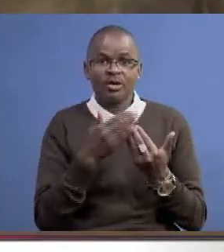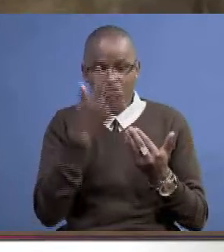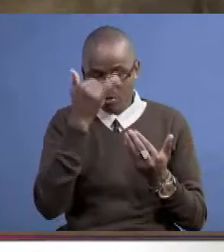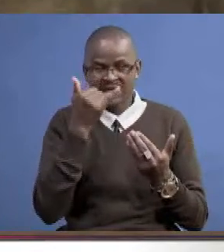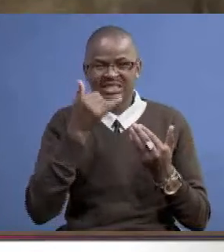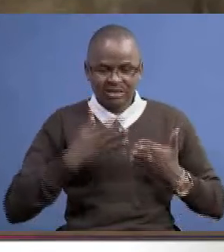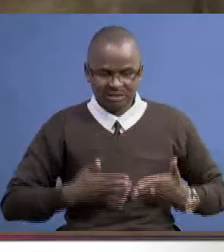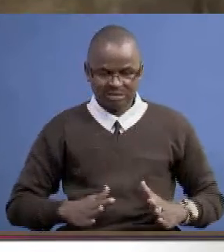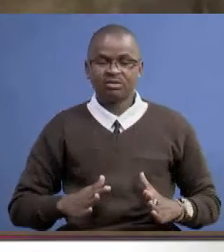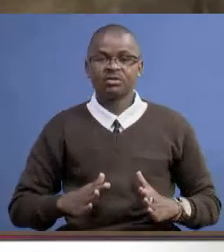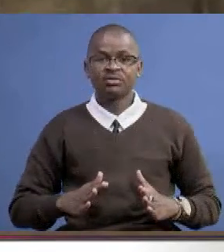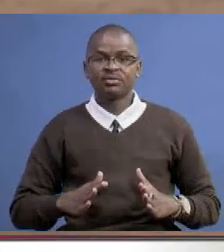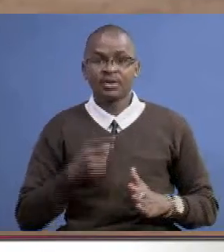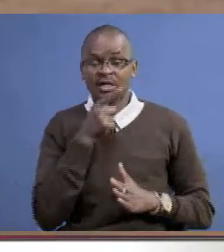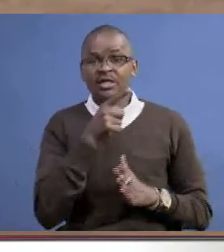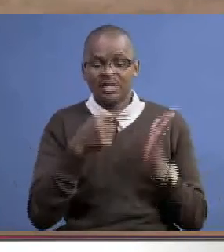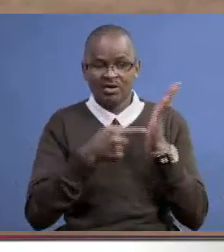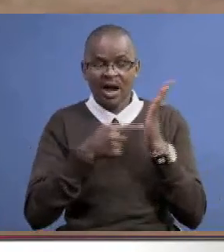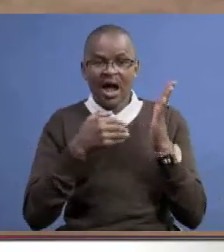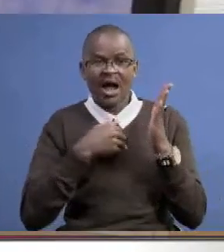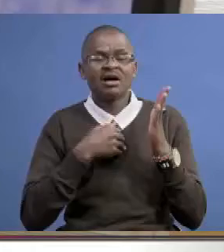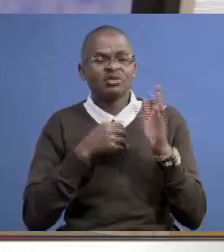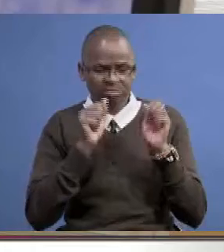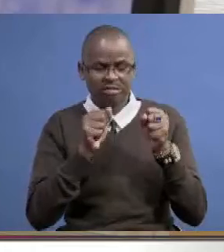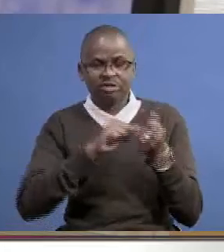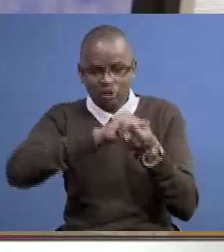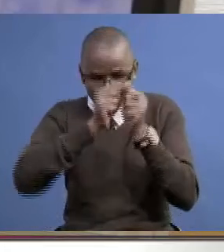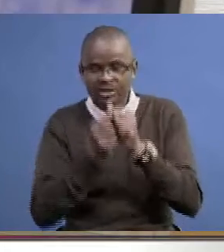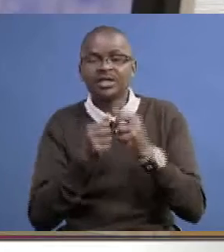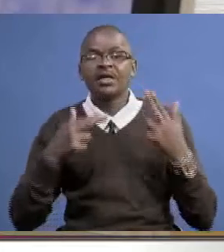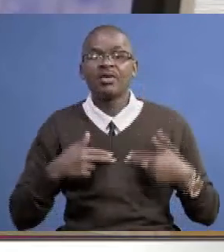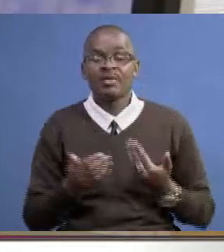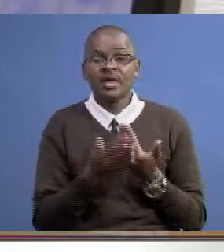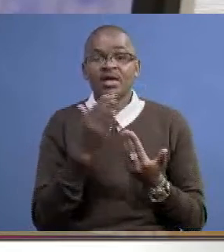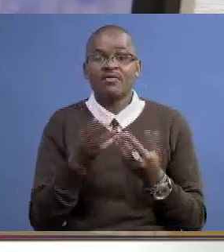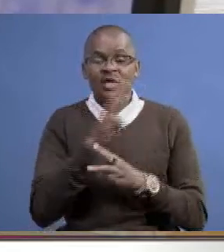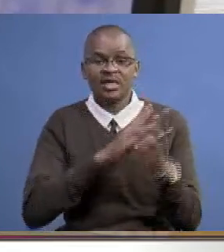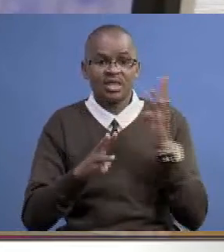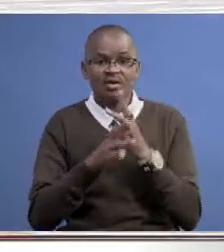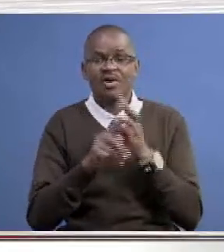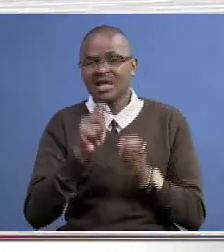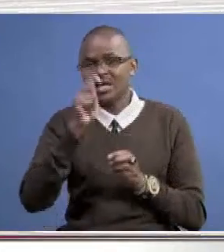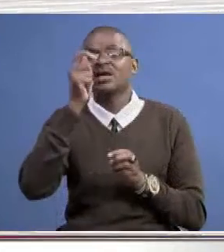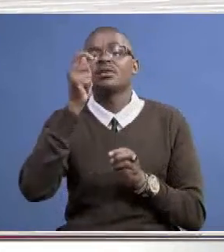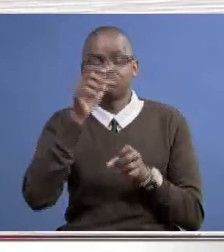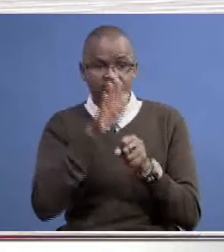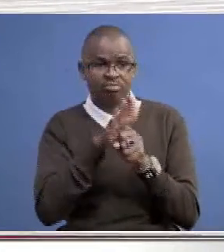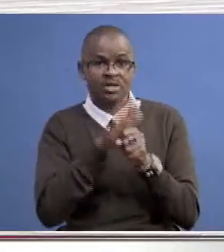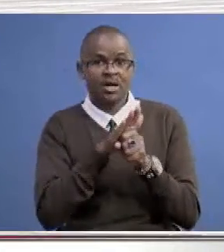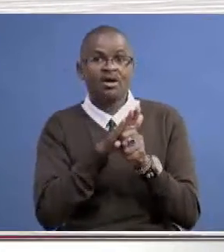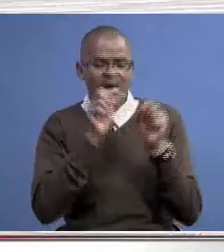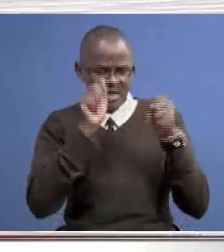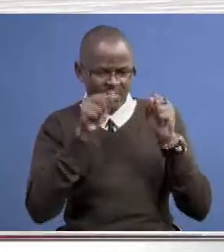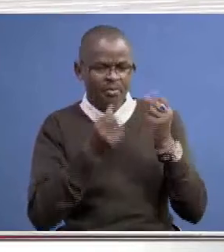drought. This technology has the potential to change the way healthcare is delivered in the world, and in Kenya particularly, as it